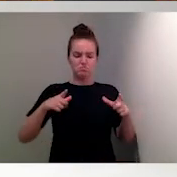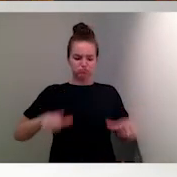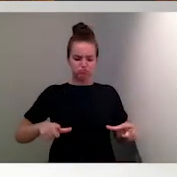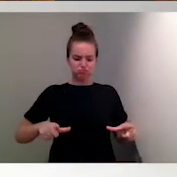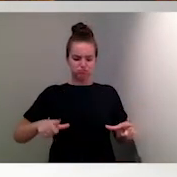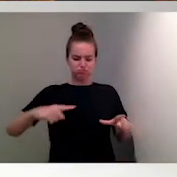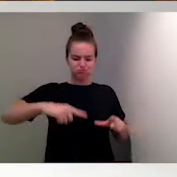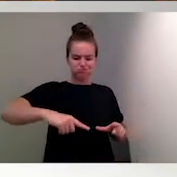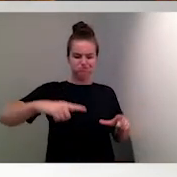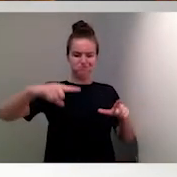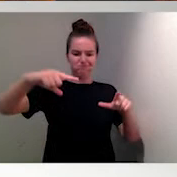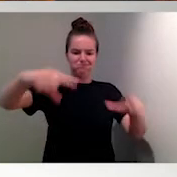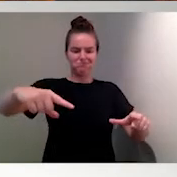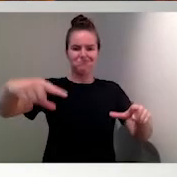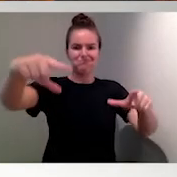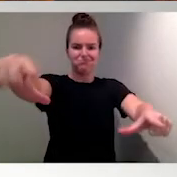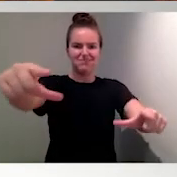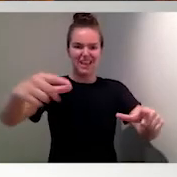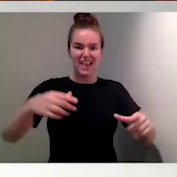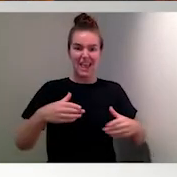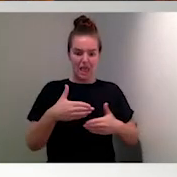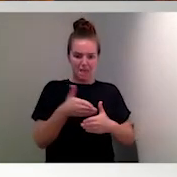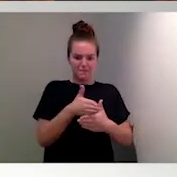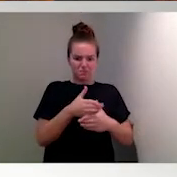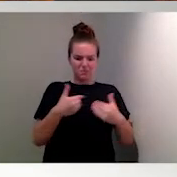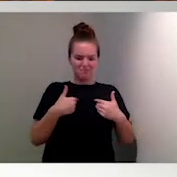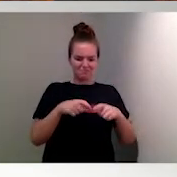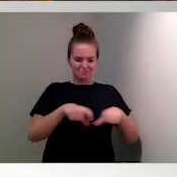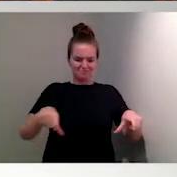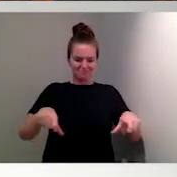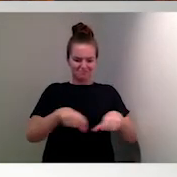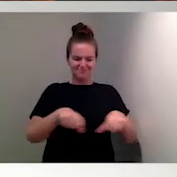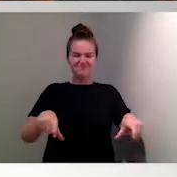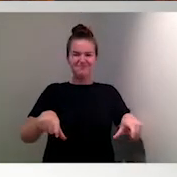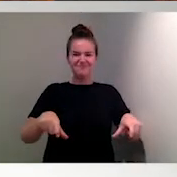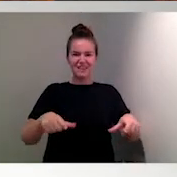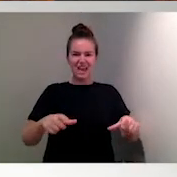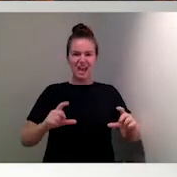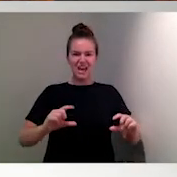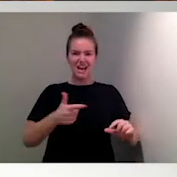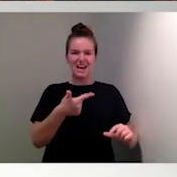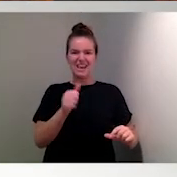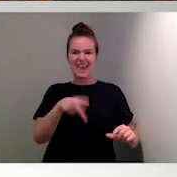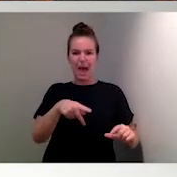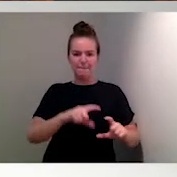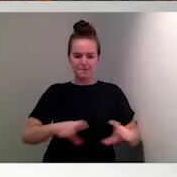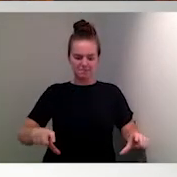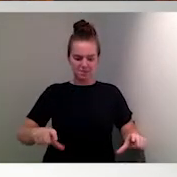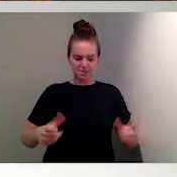it was just, I didn't want to be going up this incline having to tilt my chair back. Big shock, right?